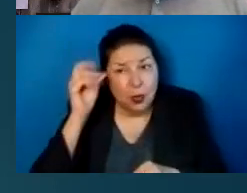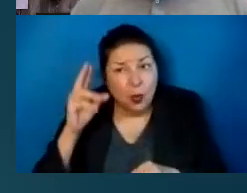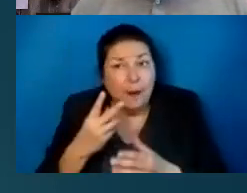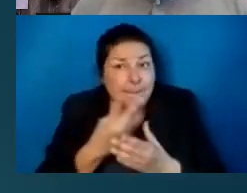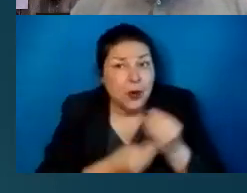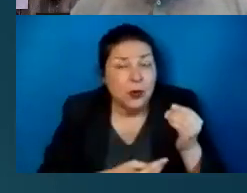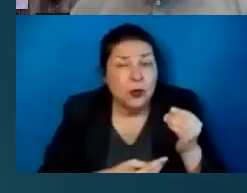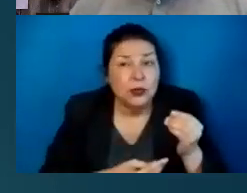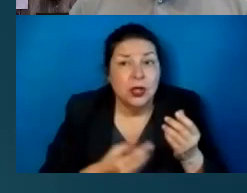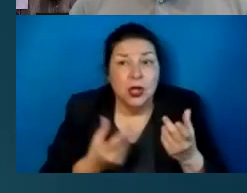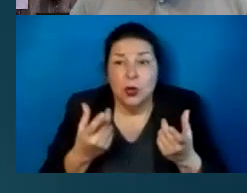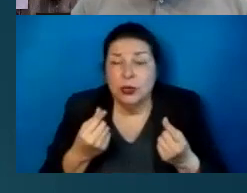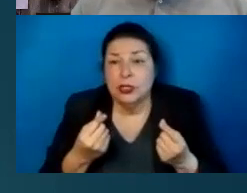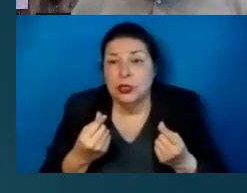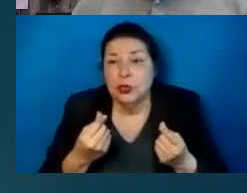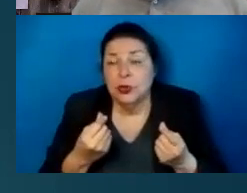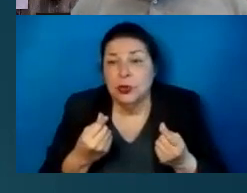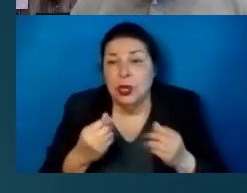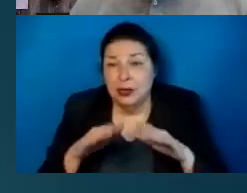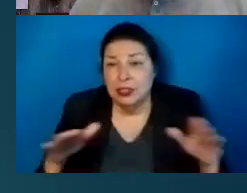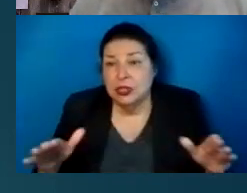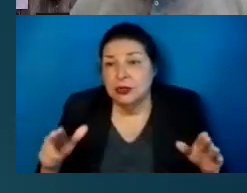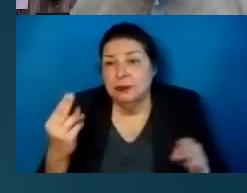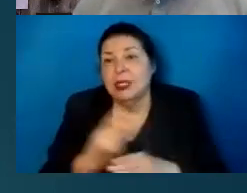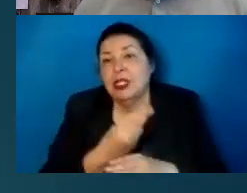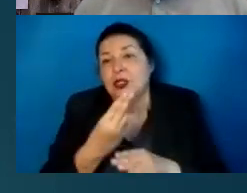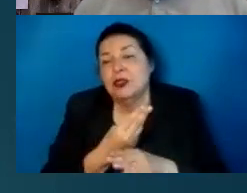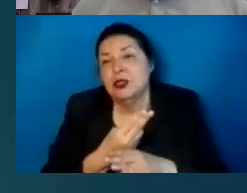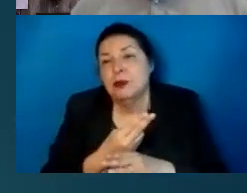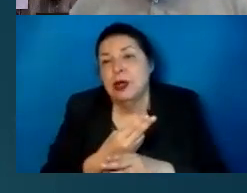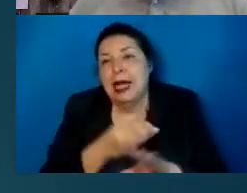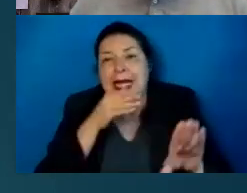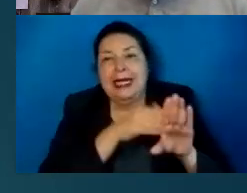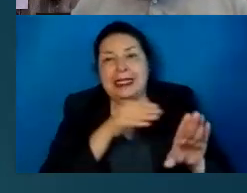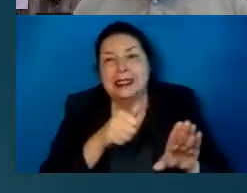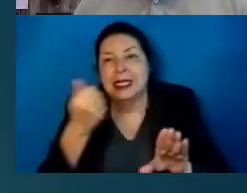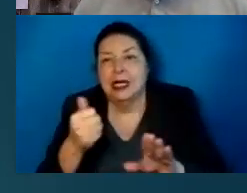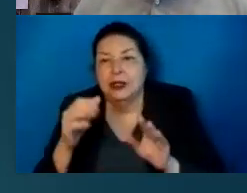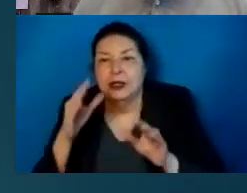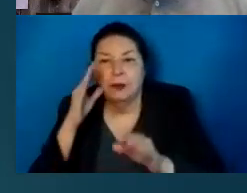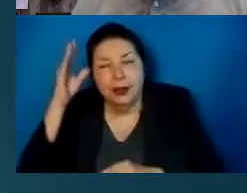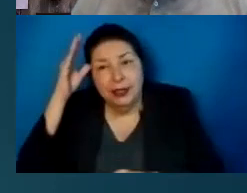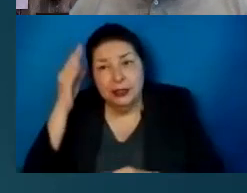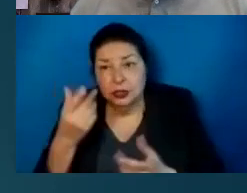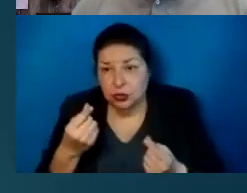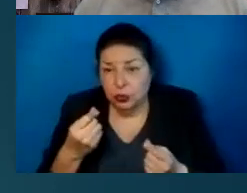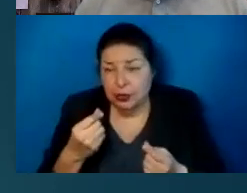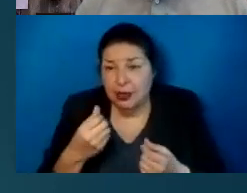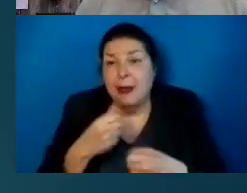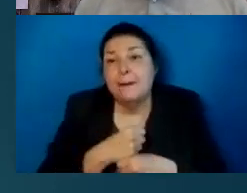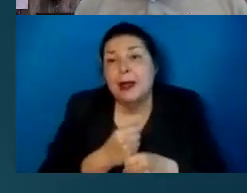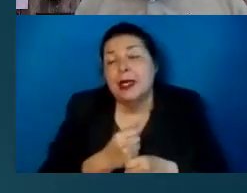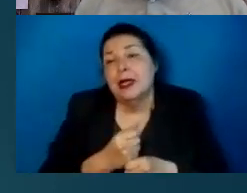actually weaponize the children against the other to make them feel bad, to hurt